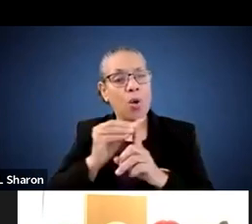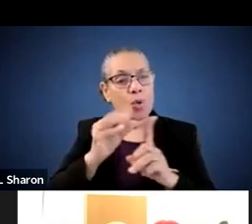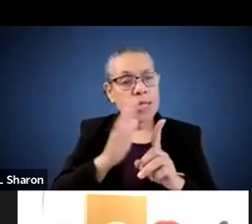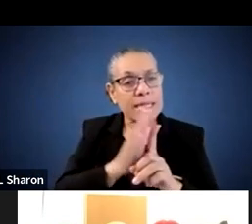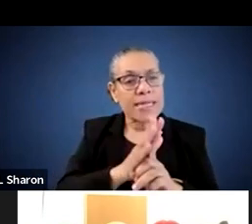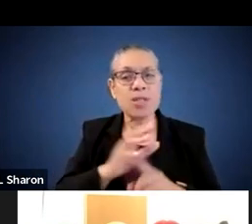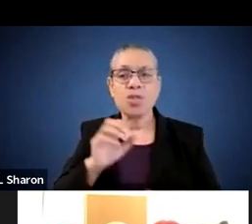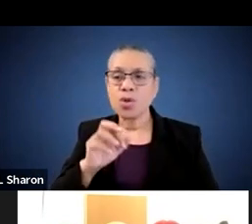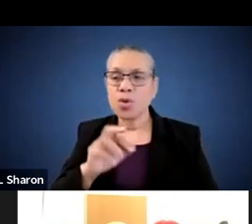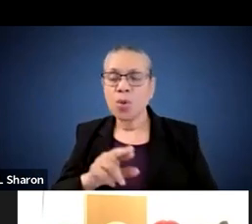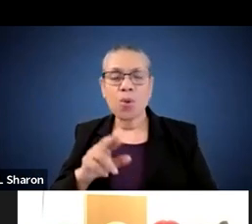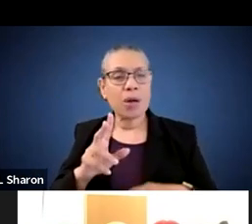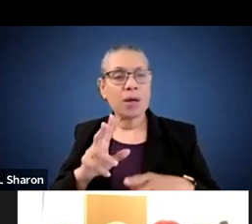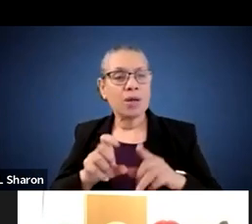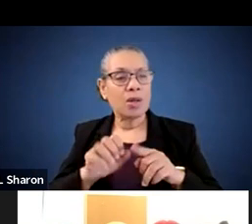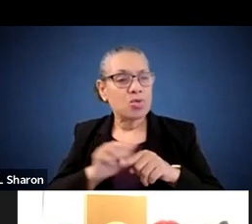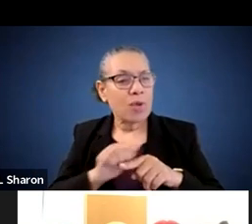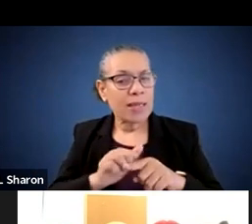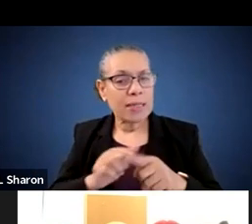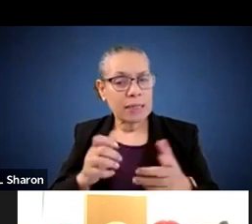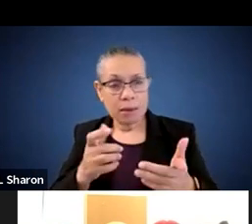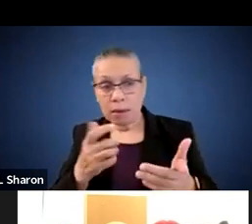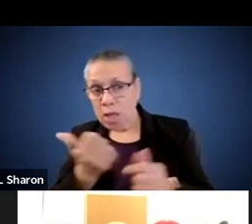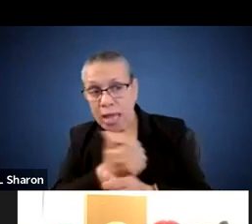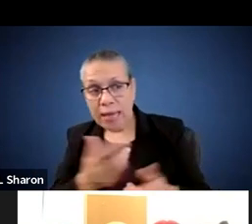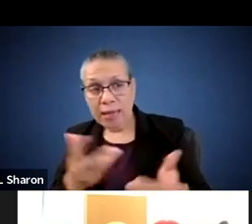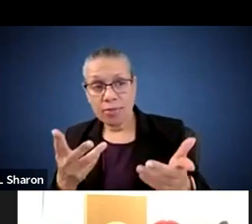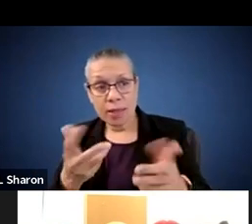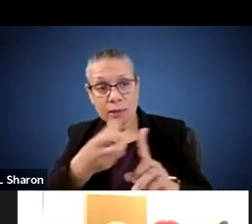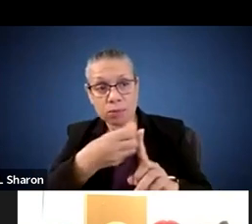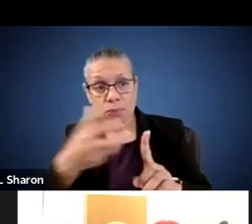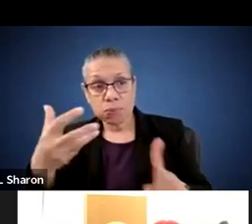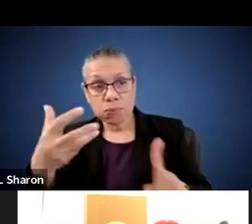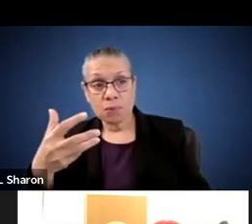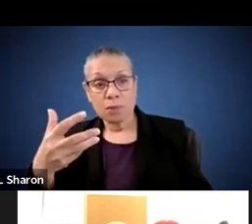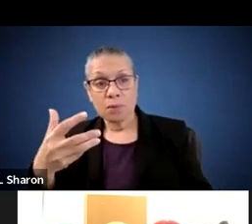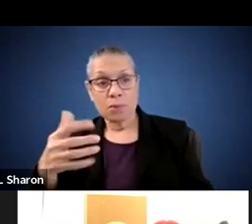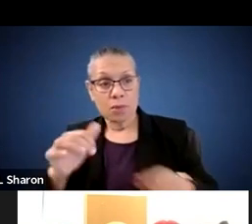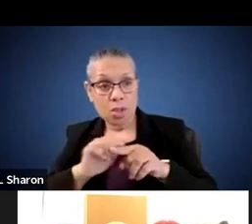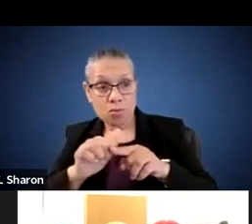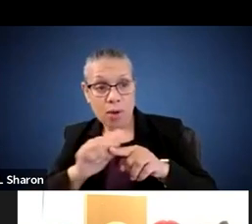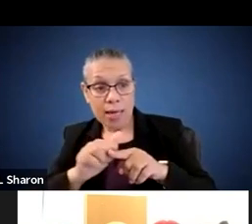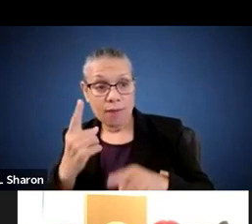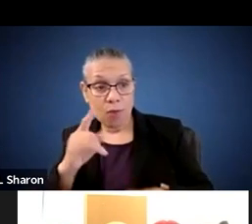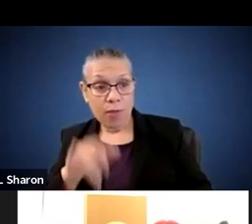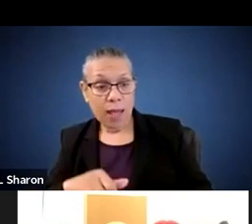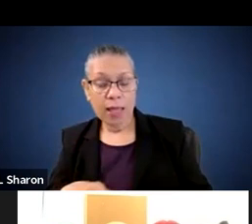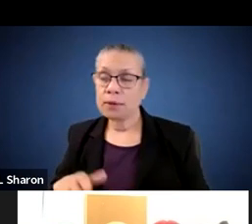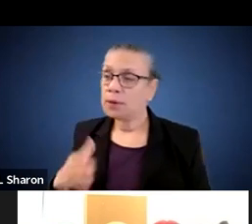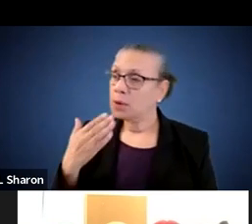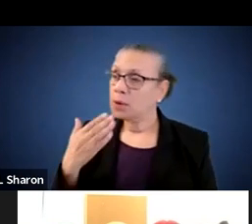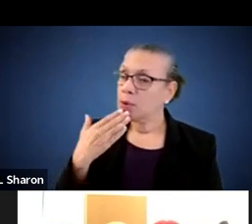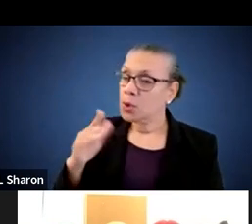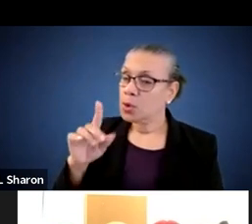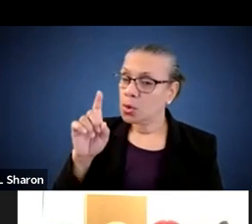school whatever and I was wondering if any of those things were being expanded for this year that's a really wonderful question and I'm